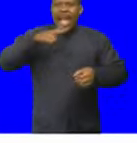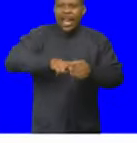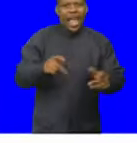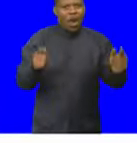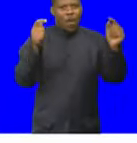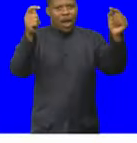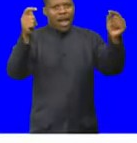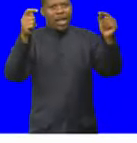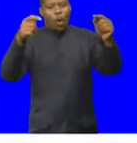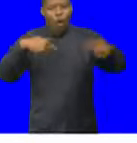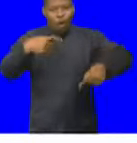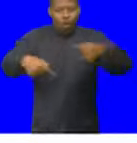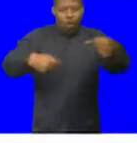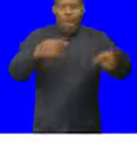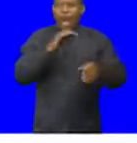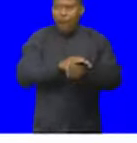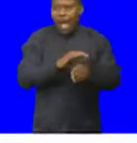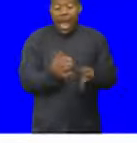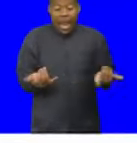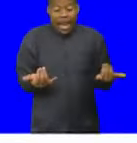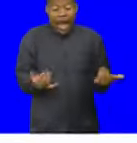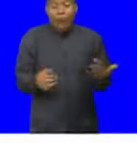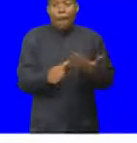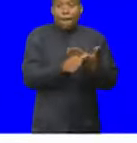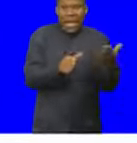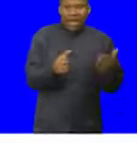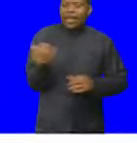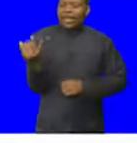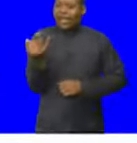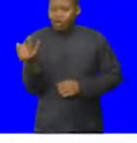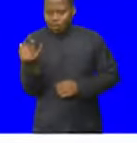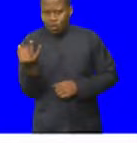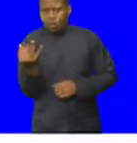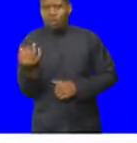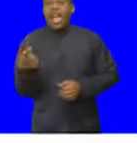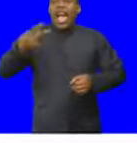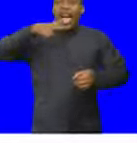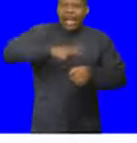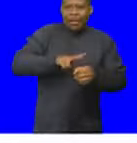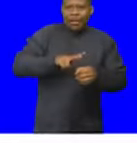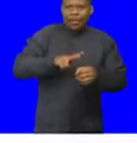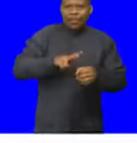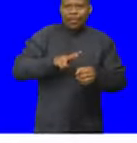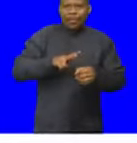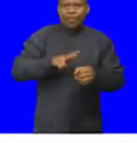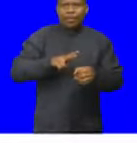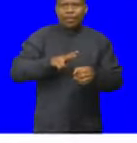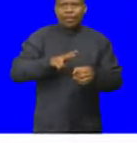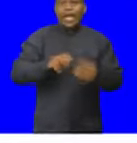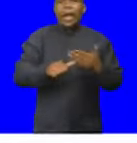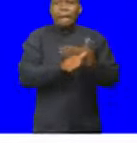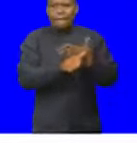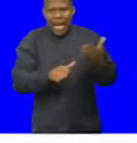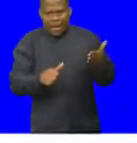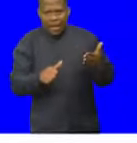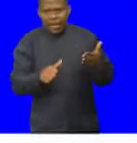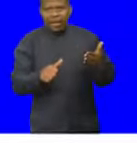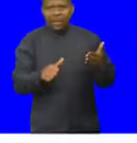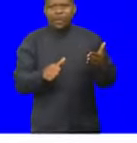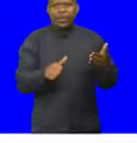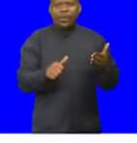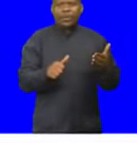nyalo sesisenyangeni yesibili. Kule nyanga nje yide sesicale eMarch. Bani